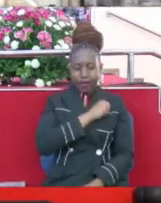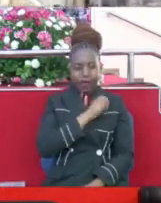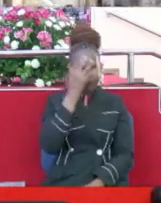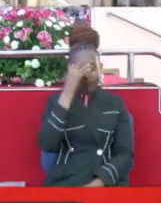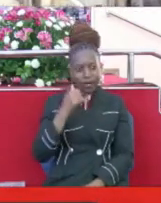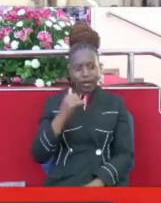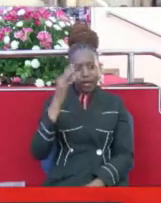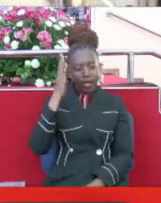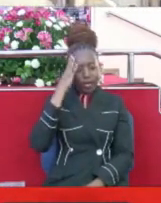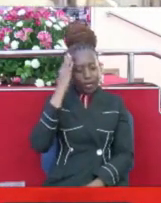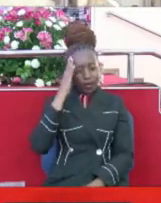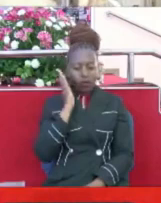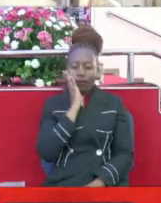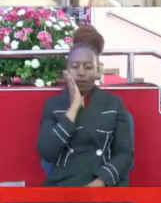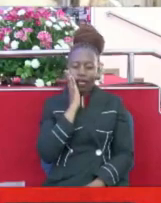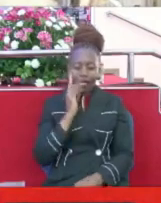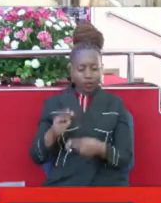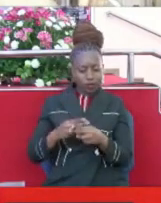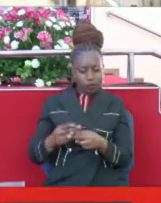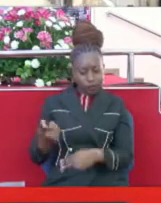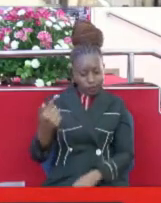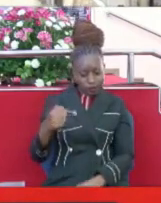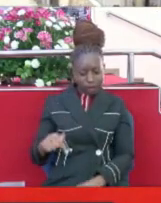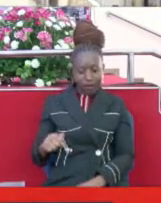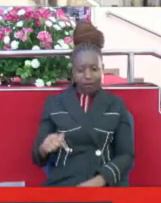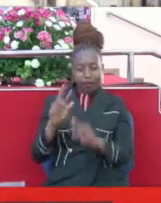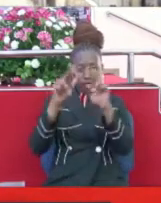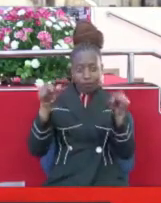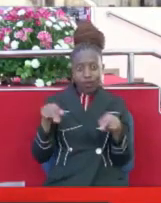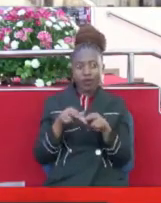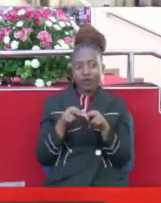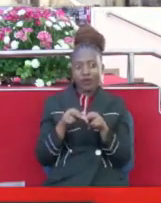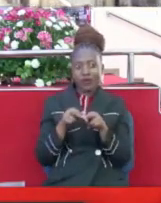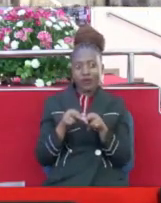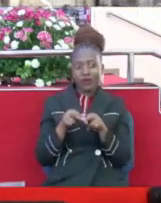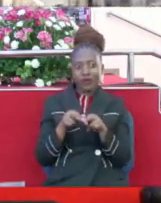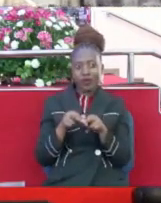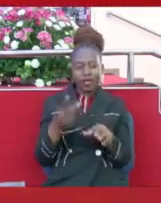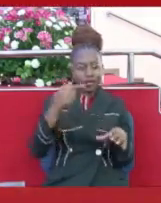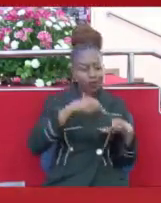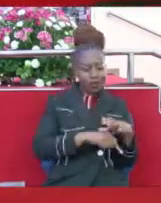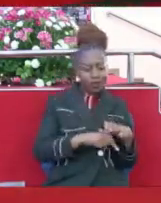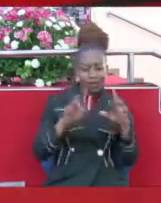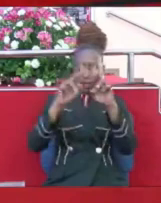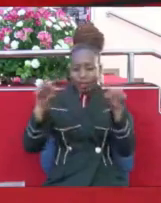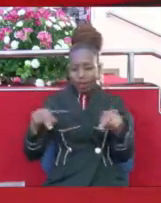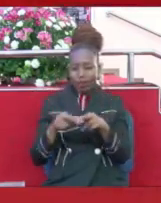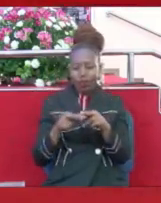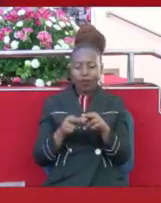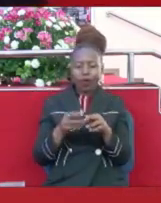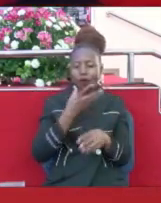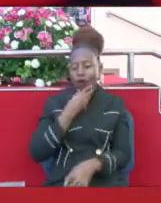She would worship so loudly in her room and then begin entering the sons' rooms